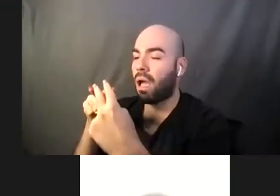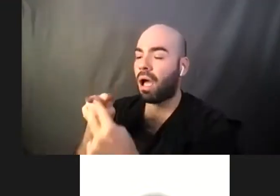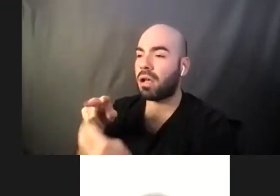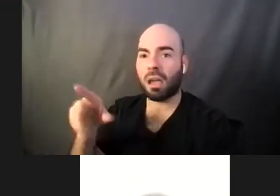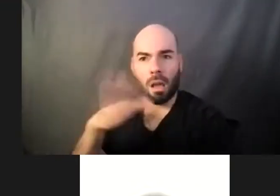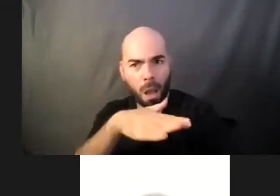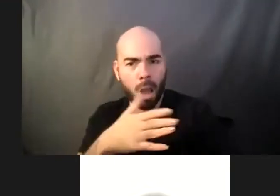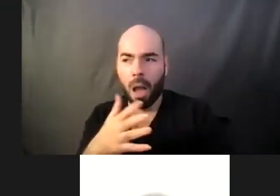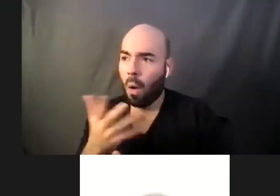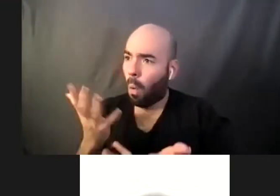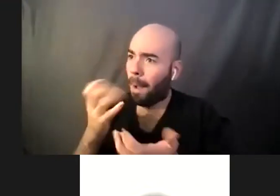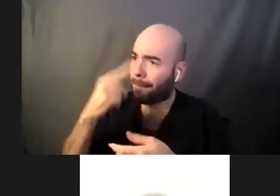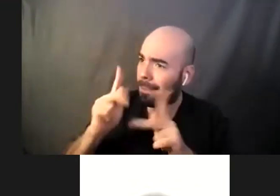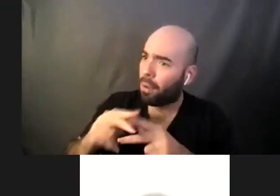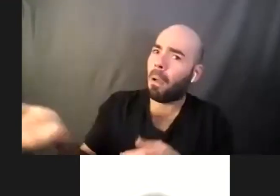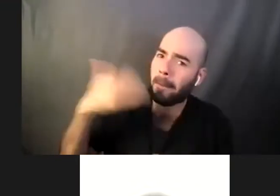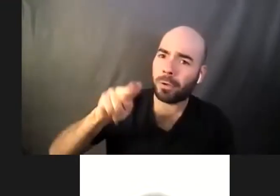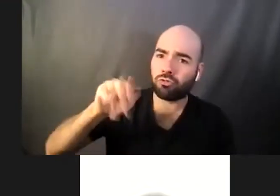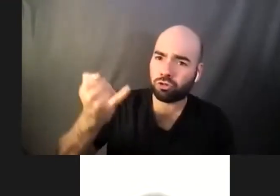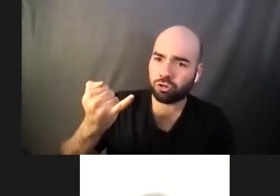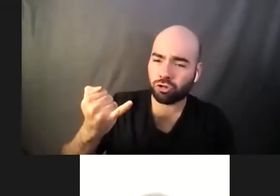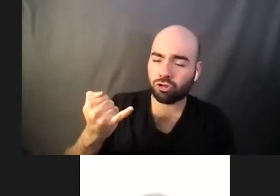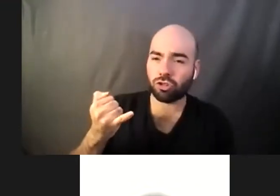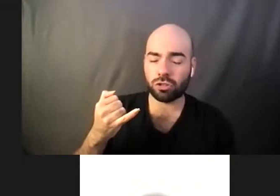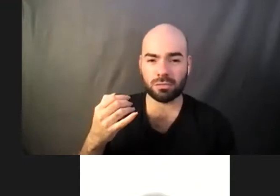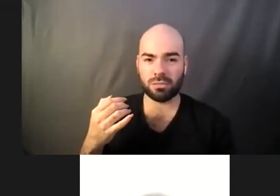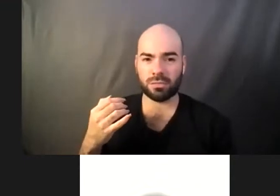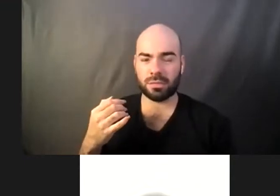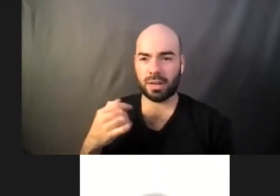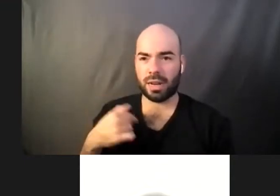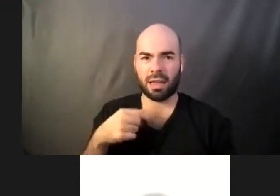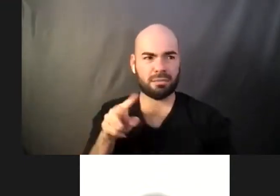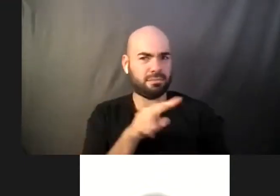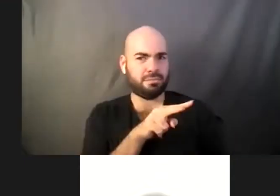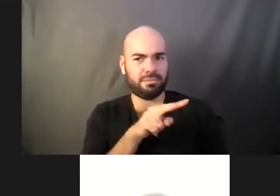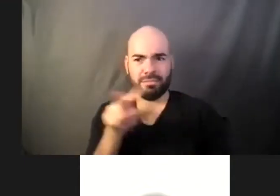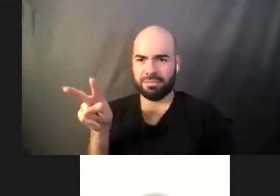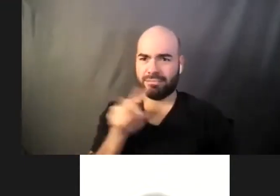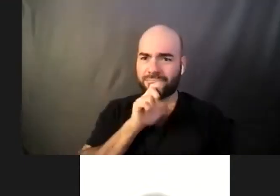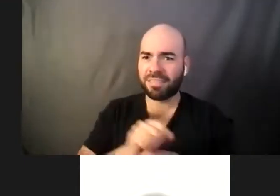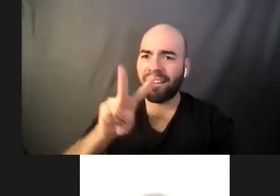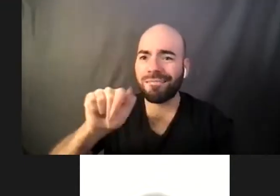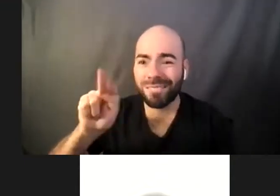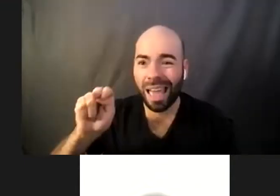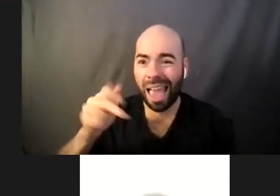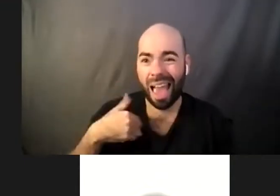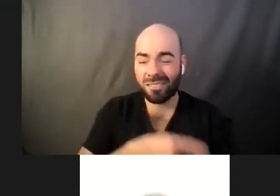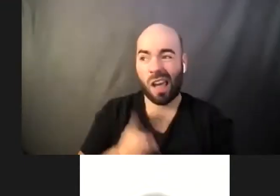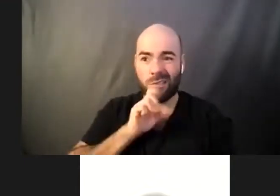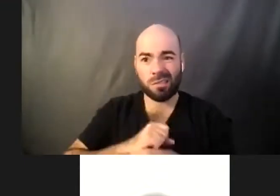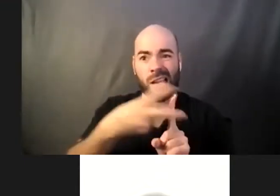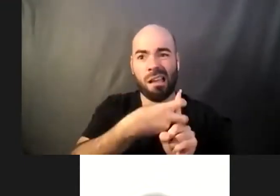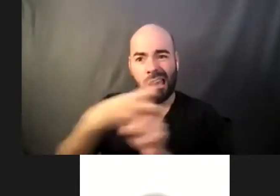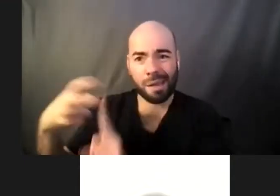Jersey. And I'm like, I looked at her and I looked at the van. I was like, maybe this is like a kidnapping, I don't know. And she, you know, like, where